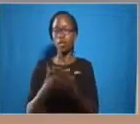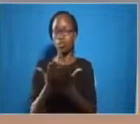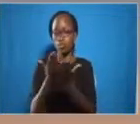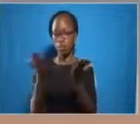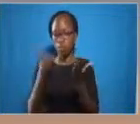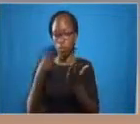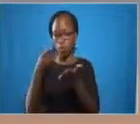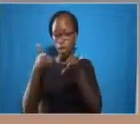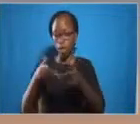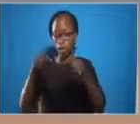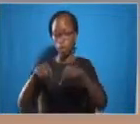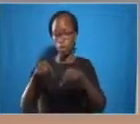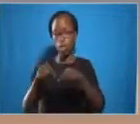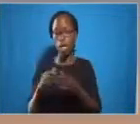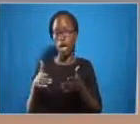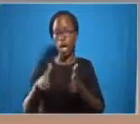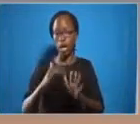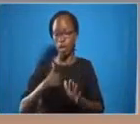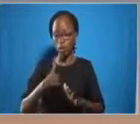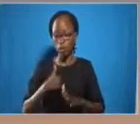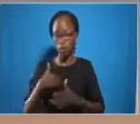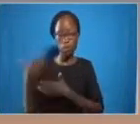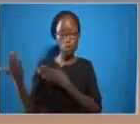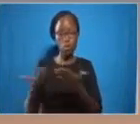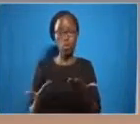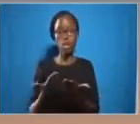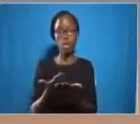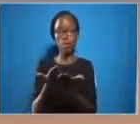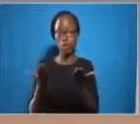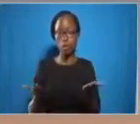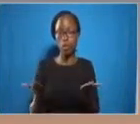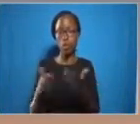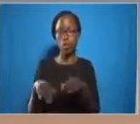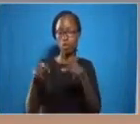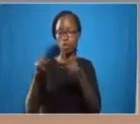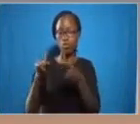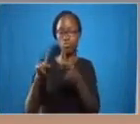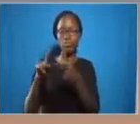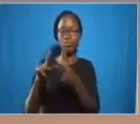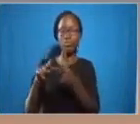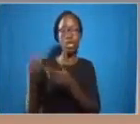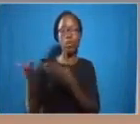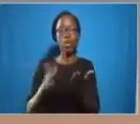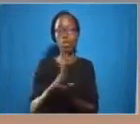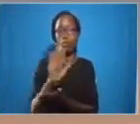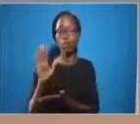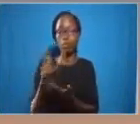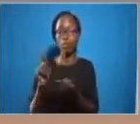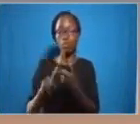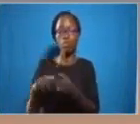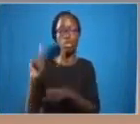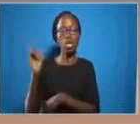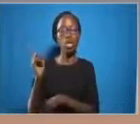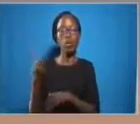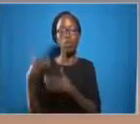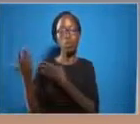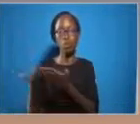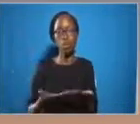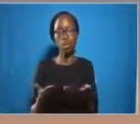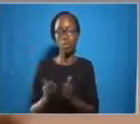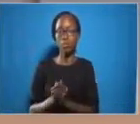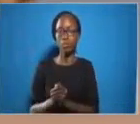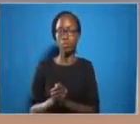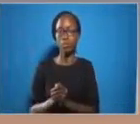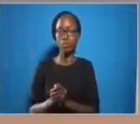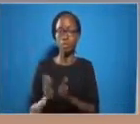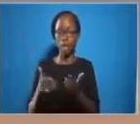today, allow me to give you a warm welcome to the city of Nairobi. Karibuni sana.